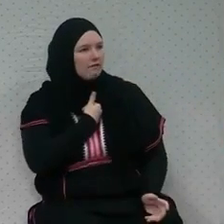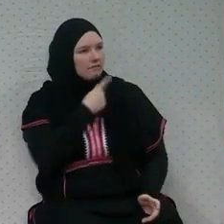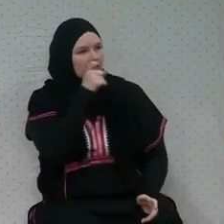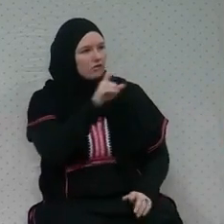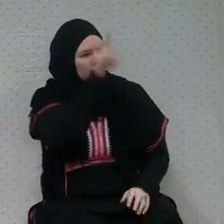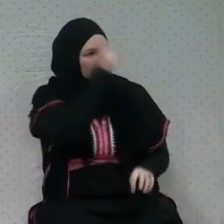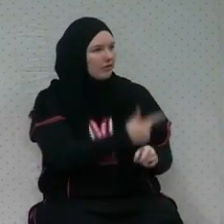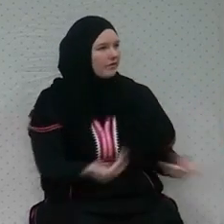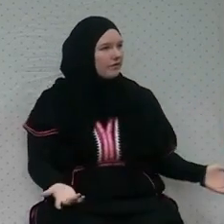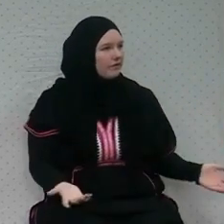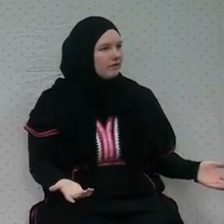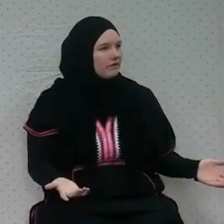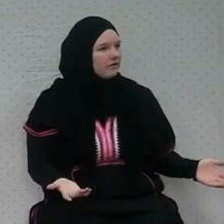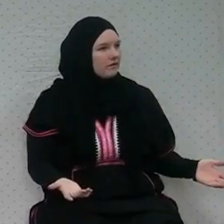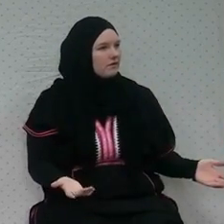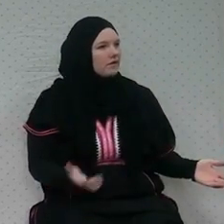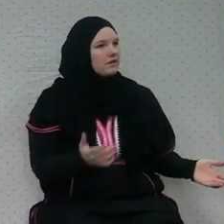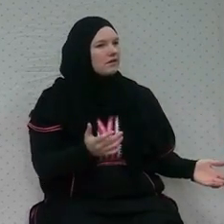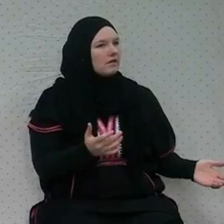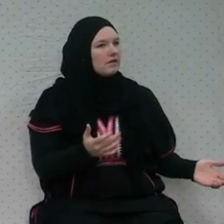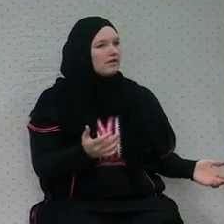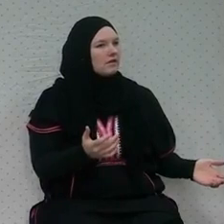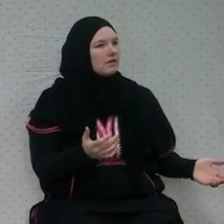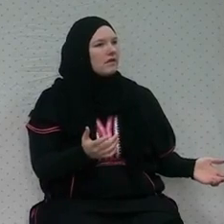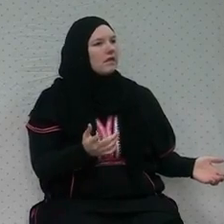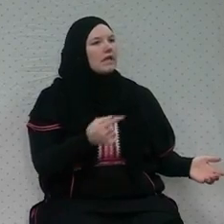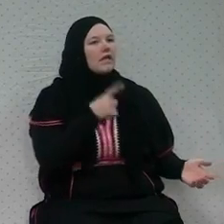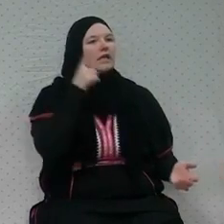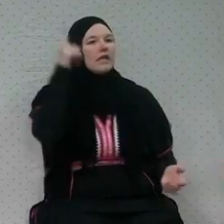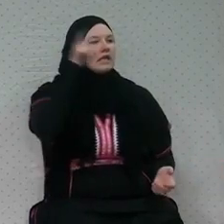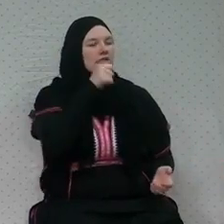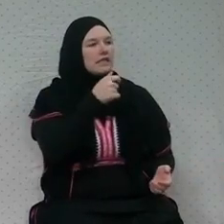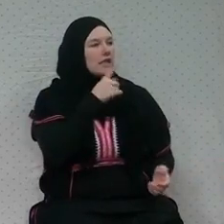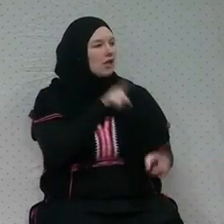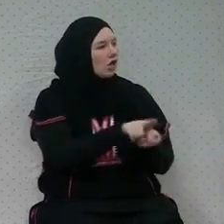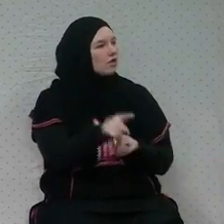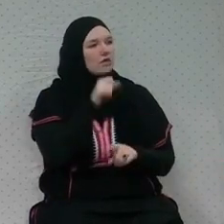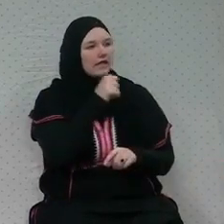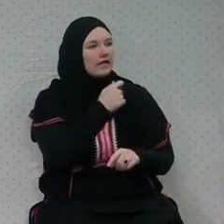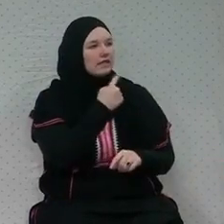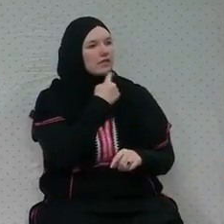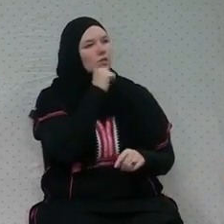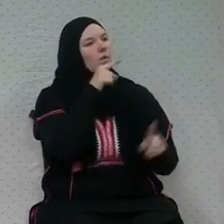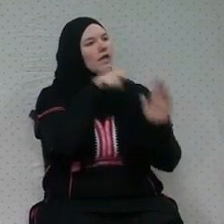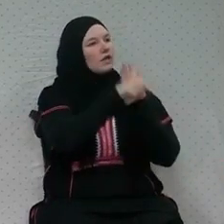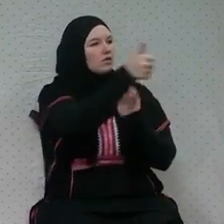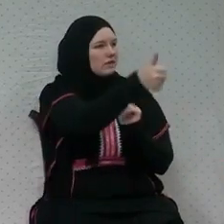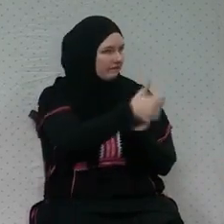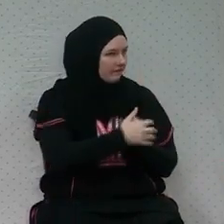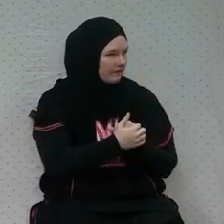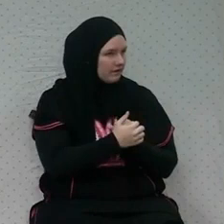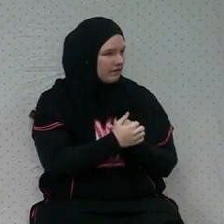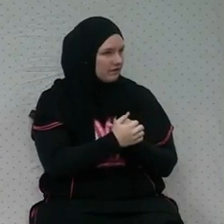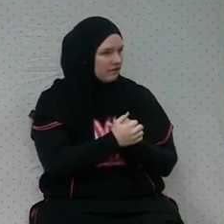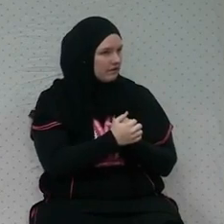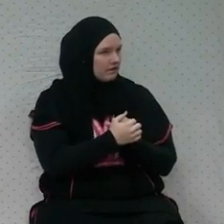don't kill yourself. He doesn't say, don't kill each other. No, don't kill yourself. So the killed and